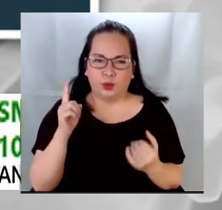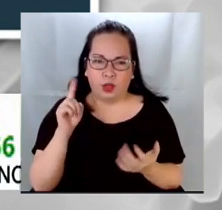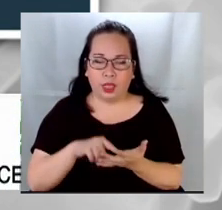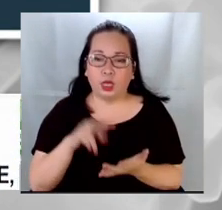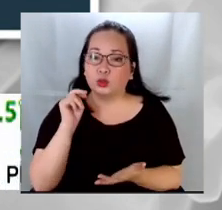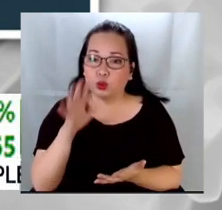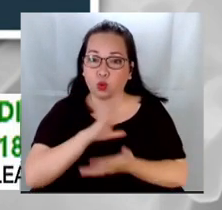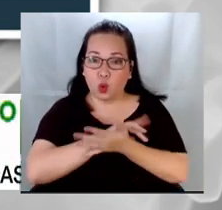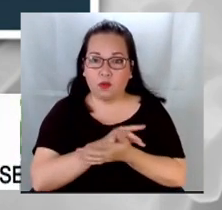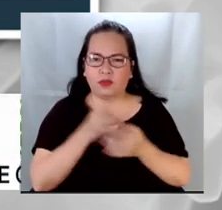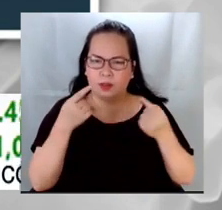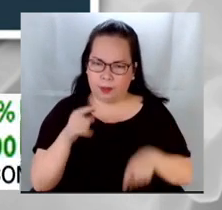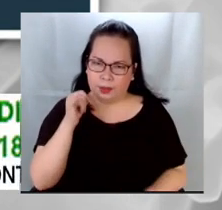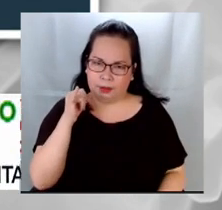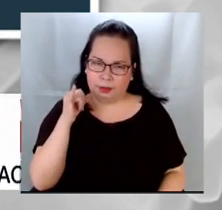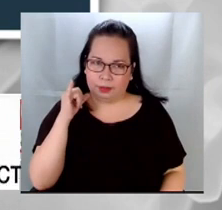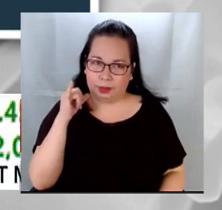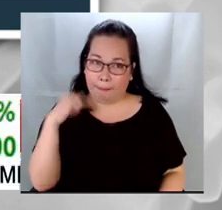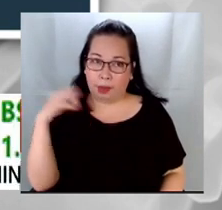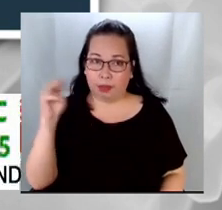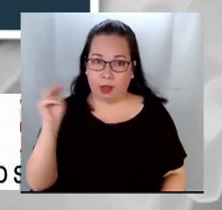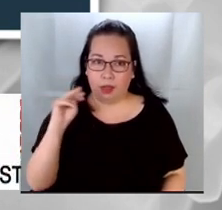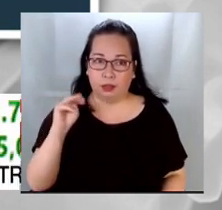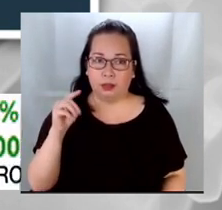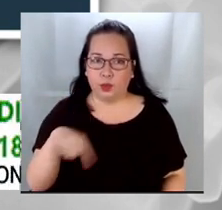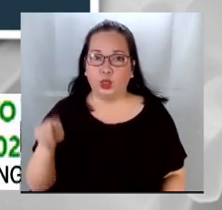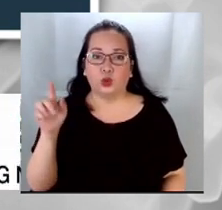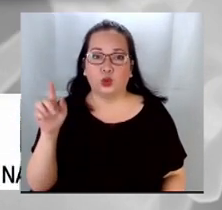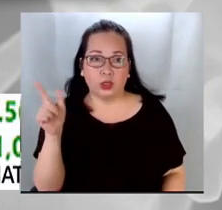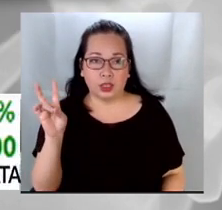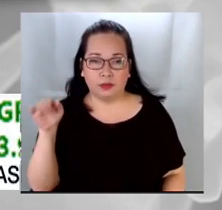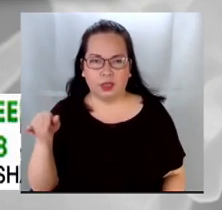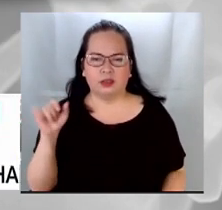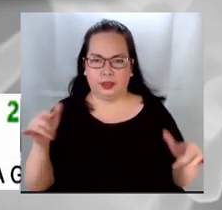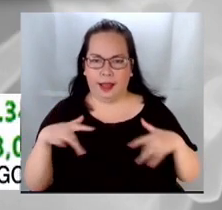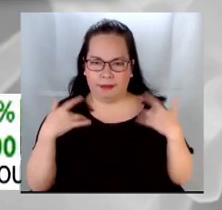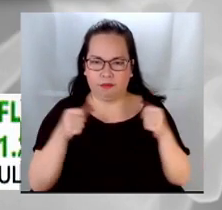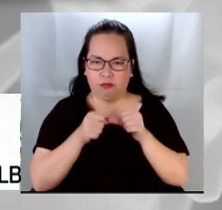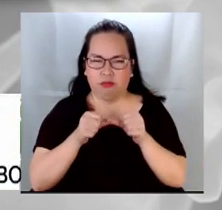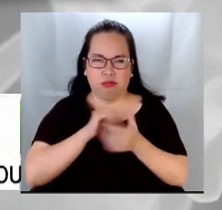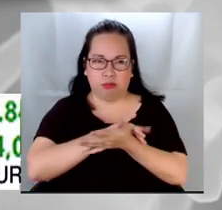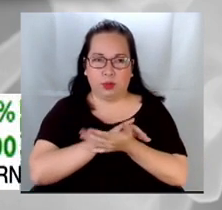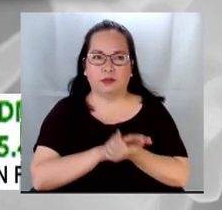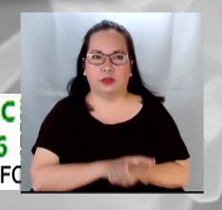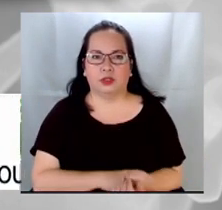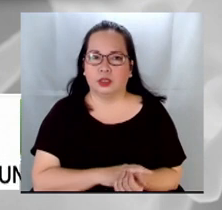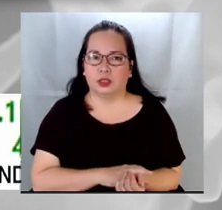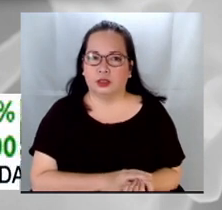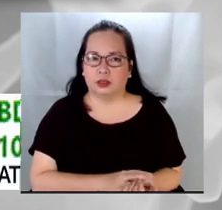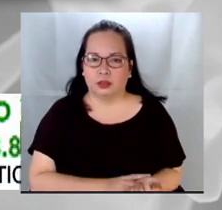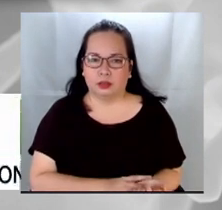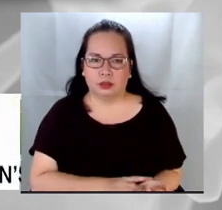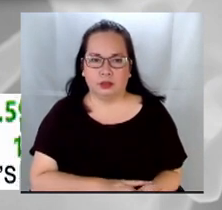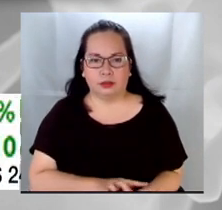recorded on Monday, of which more than 27,000 remain active. Two new fatalities were also recorded, the lowest daily tally